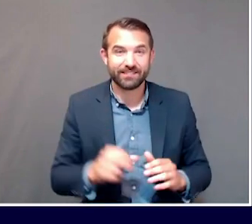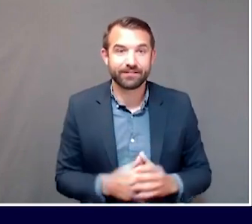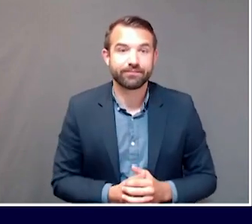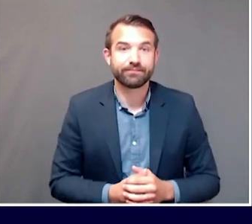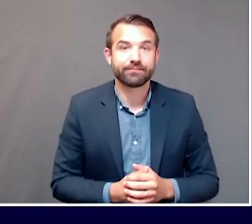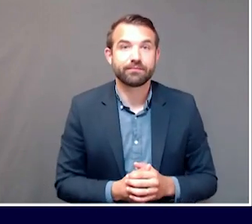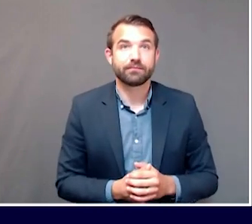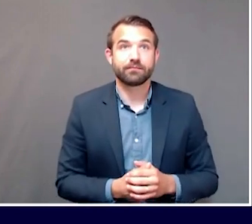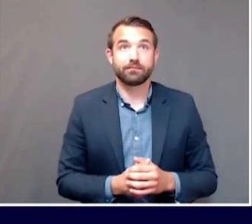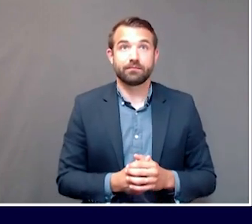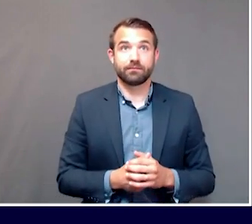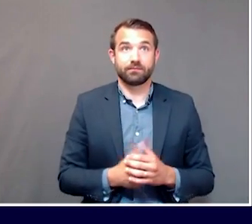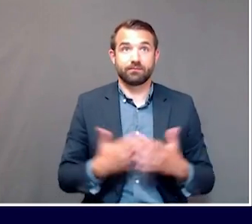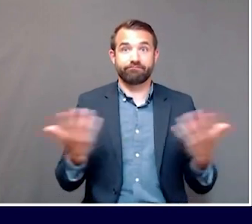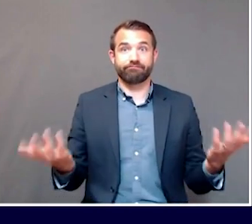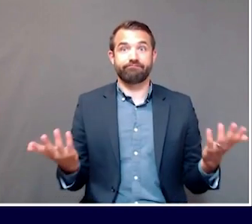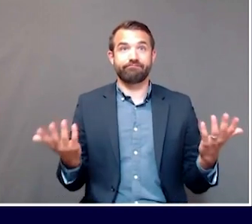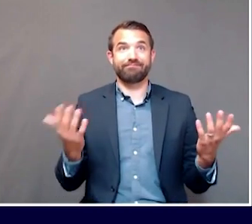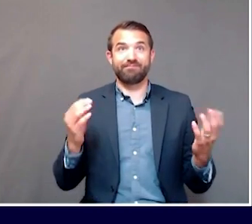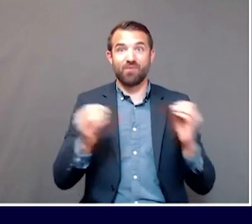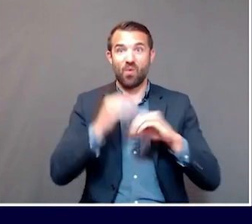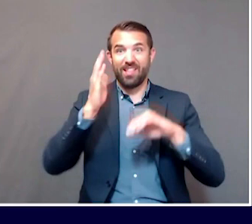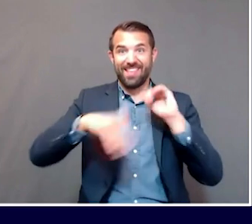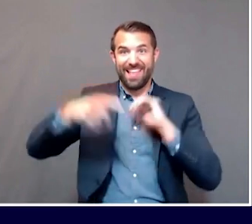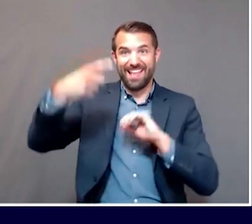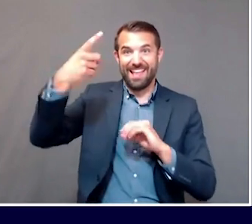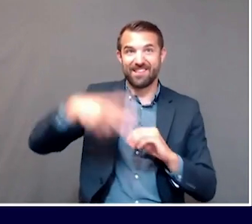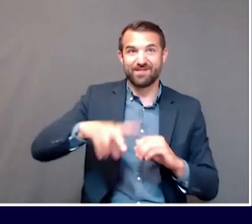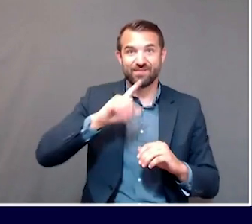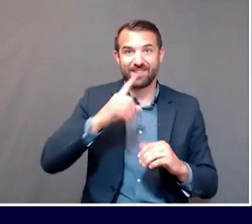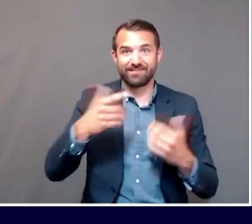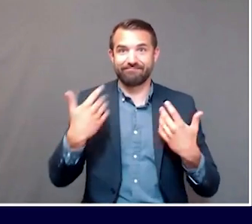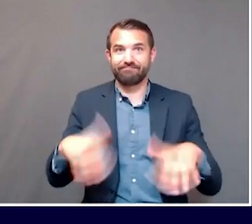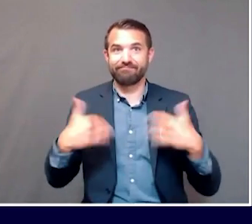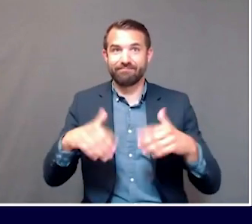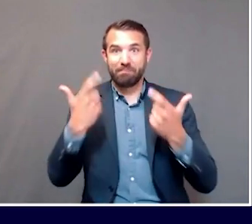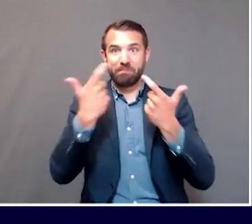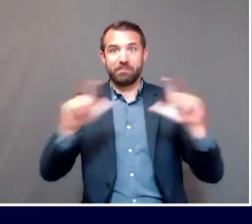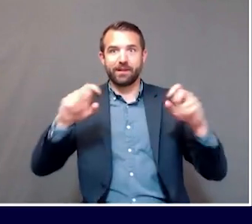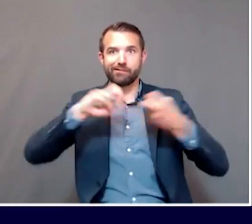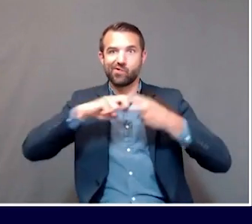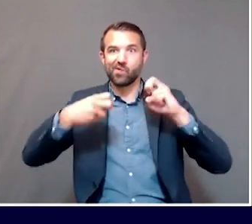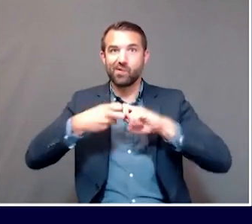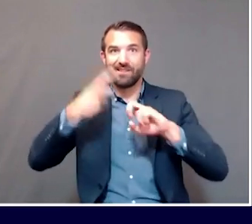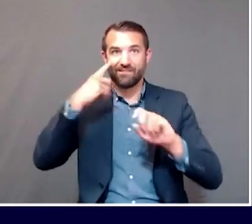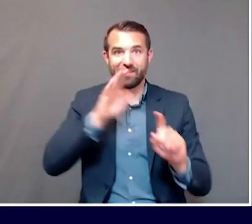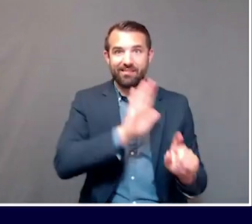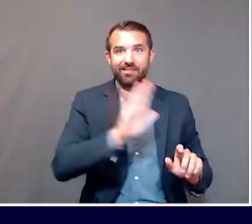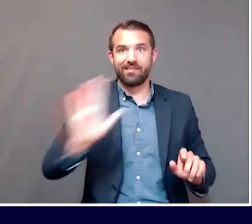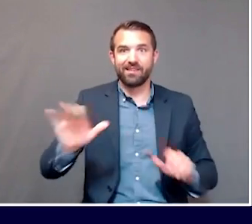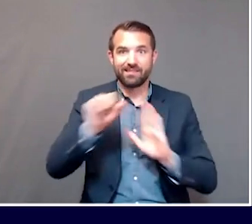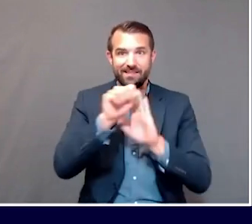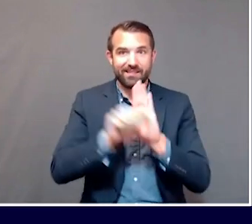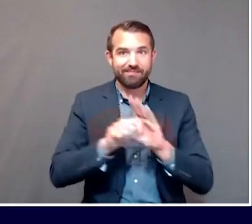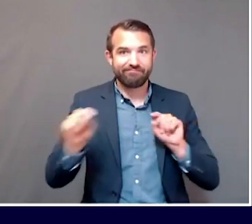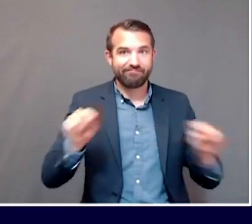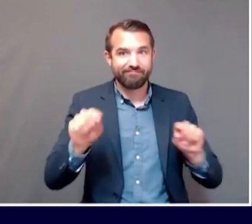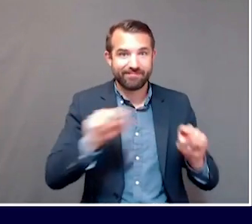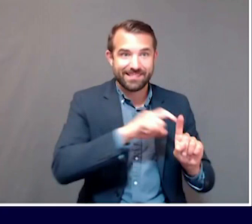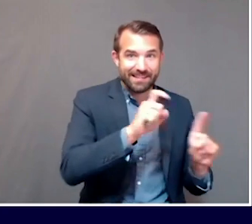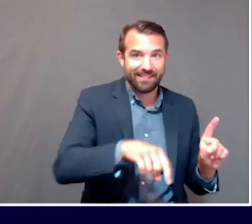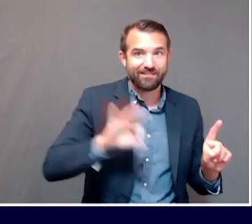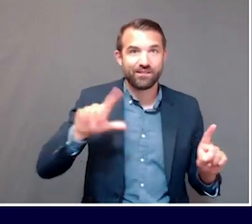age of 30. So it is a prevalent phenomenon. We hope to avoid it, but we hope to send the message to everybody to